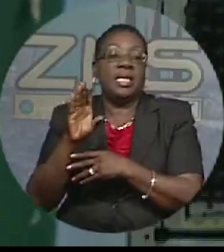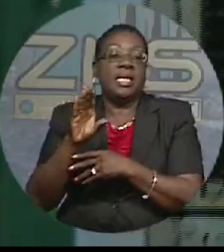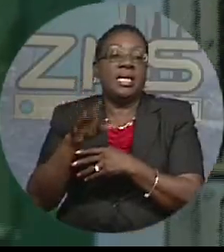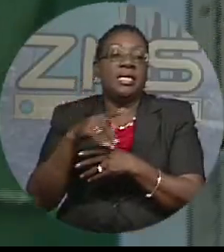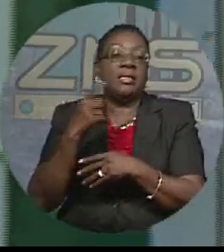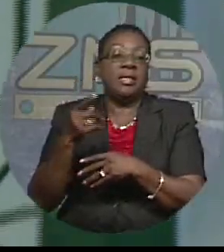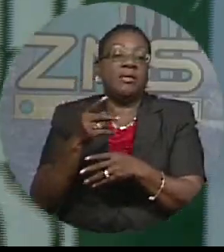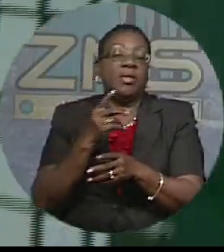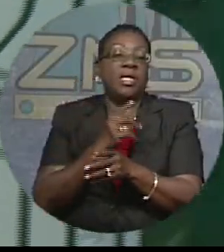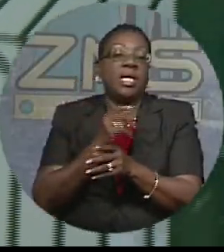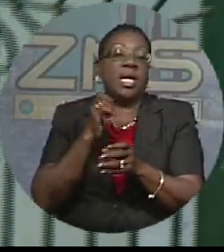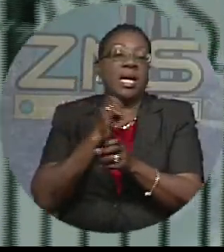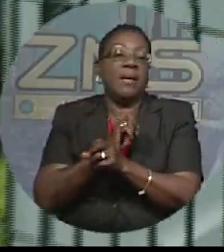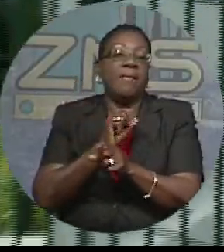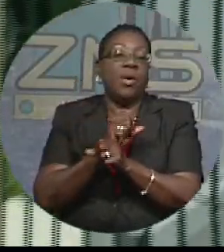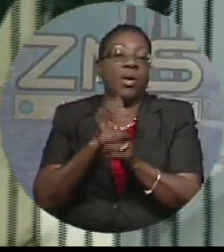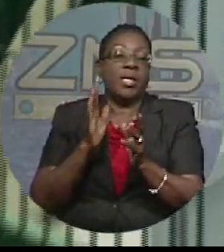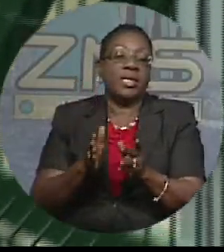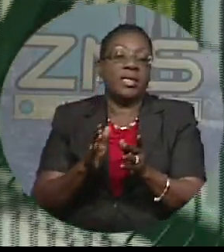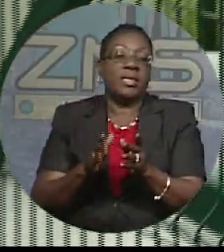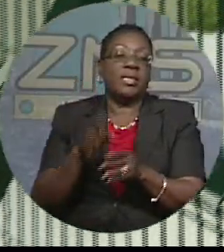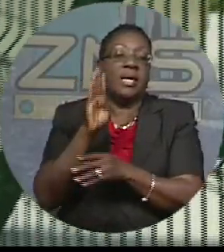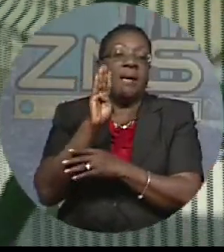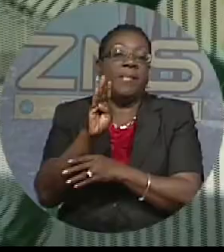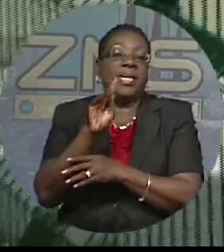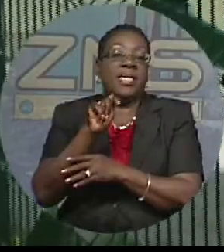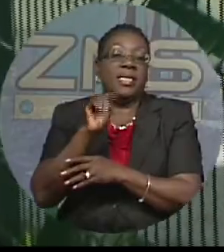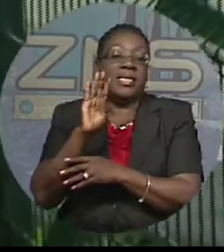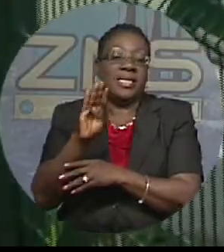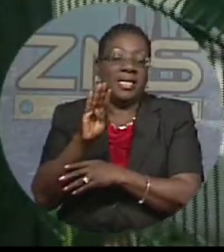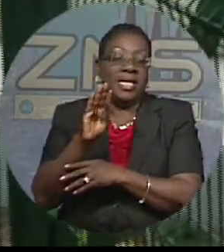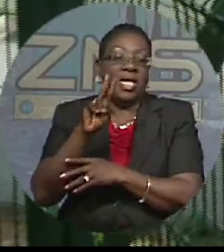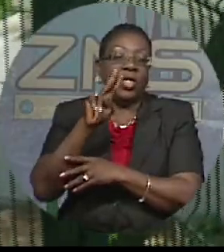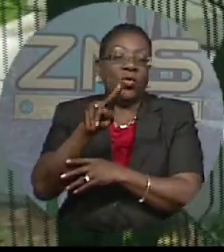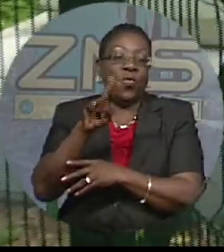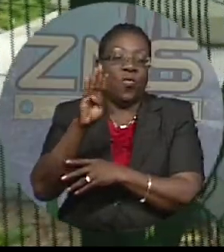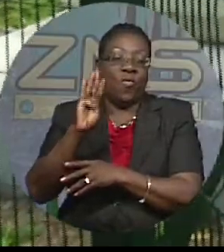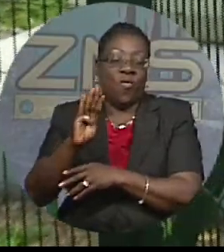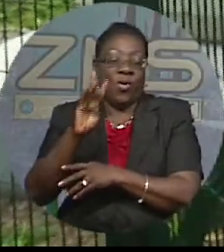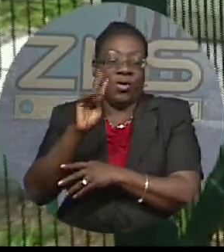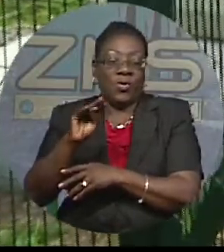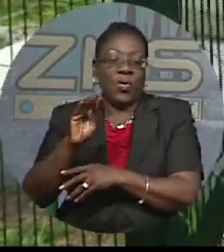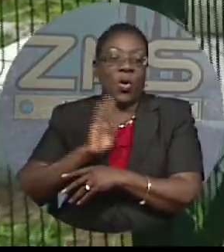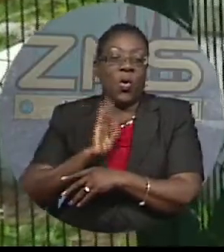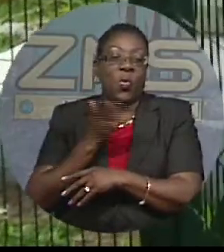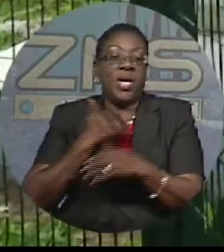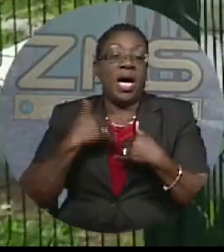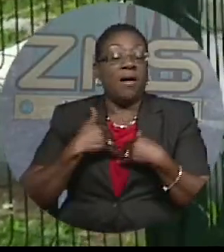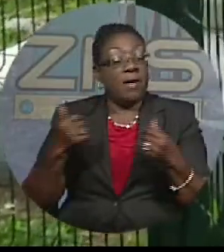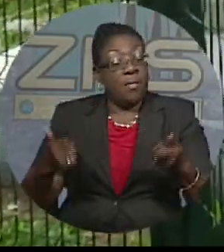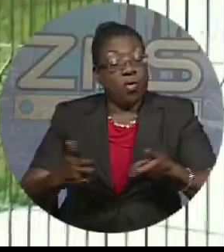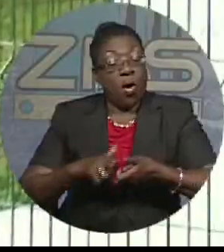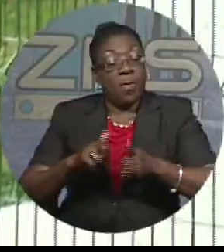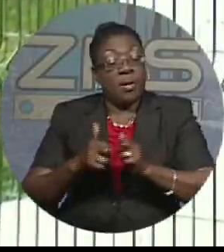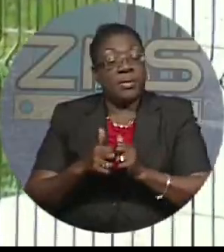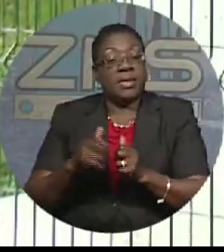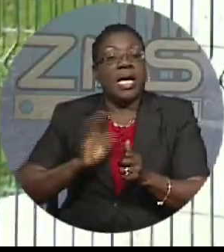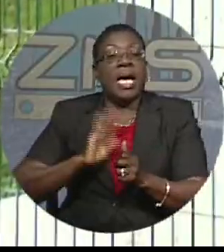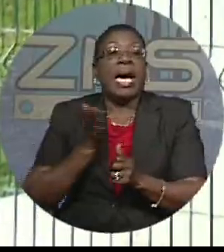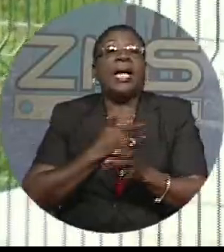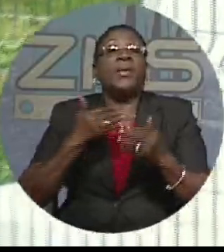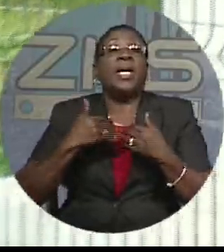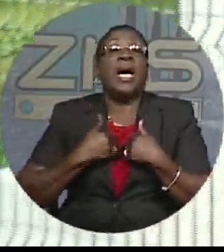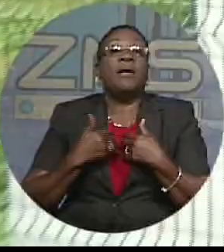this is flight BTC 242. And that's the flight number, 242 BTC. We've got an aircraft that is having some